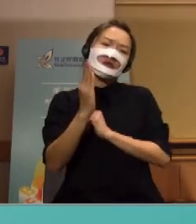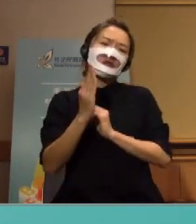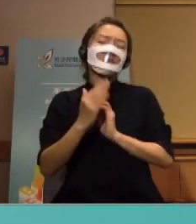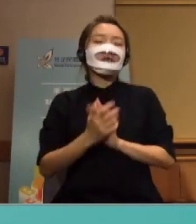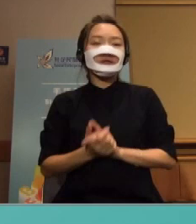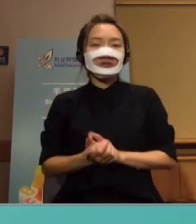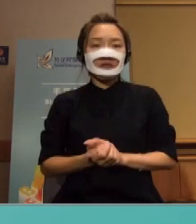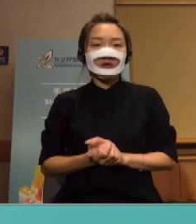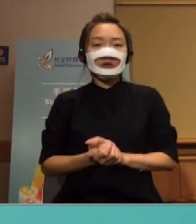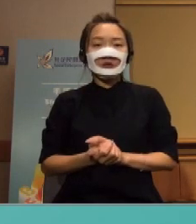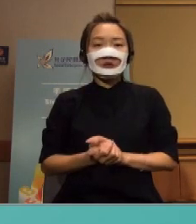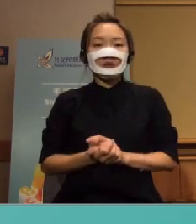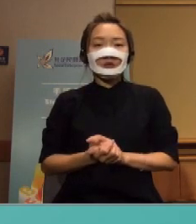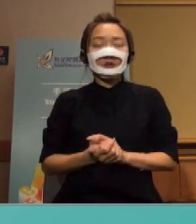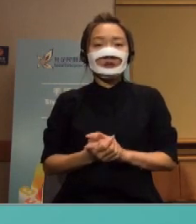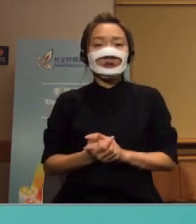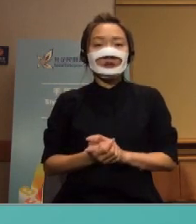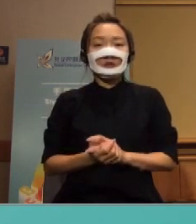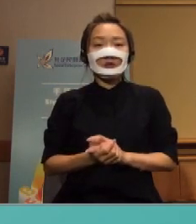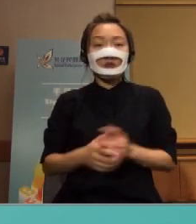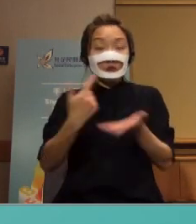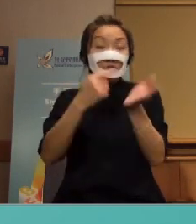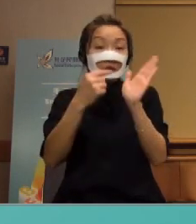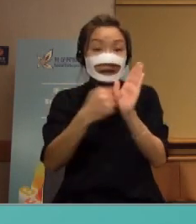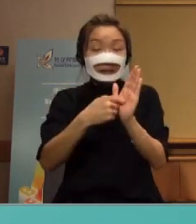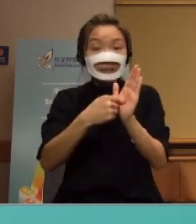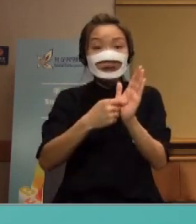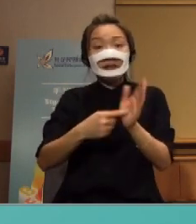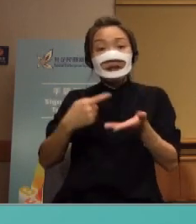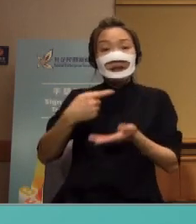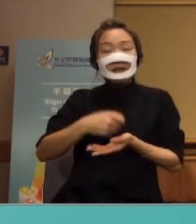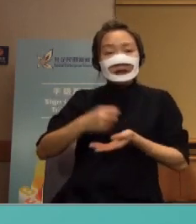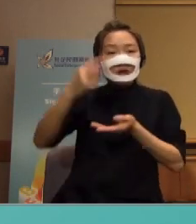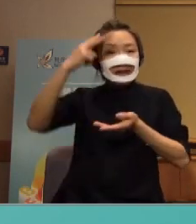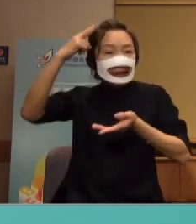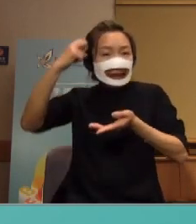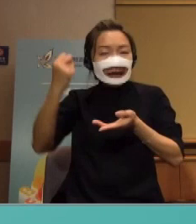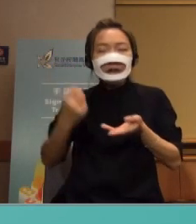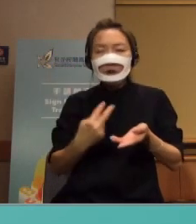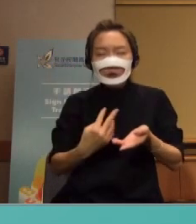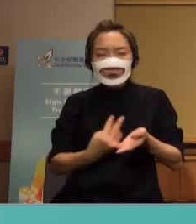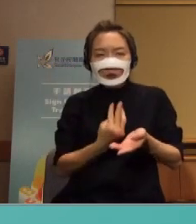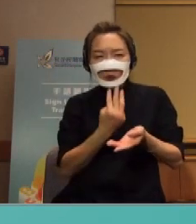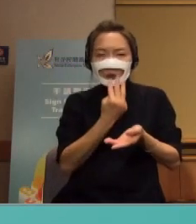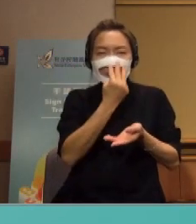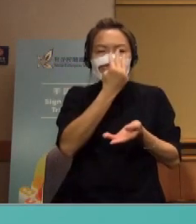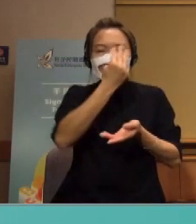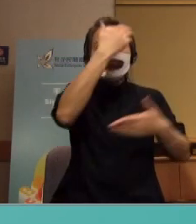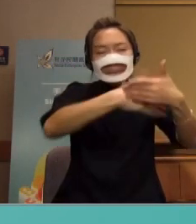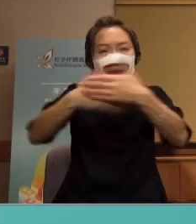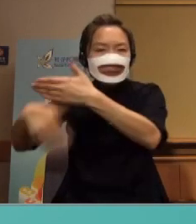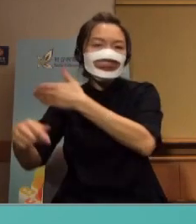actually hope to employ millions of people around the world to earn an economic living by being able to put carbon in the ground and verify that they've actually done so.